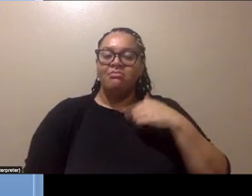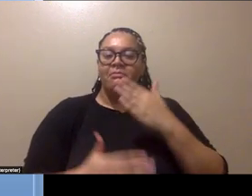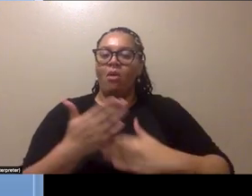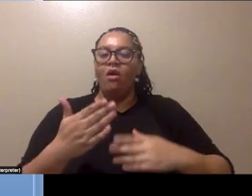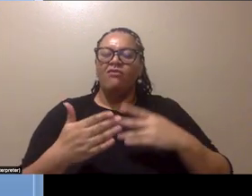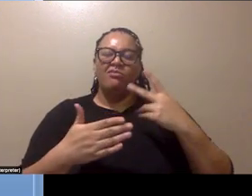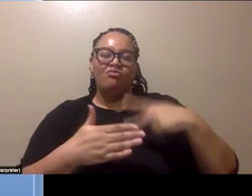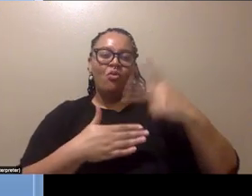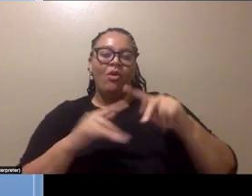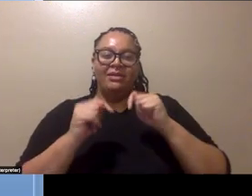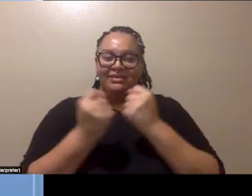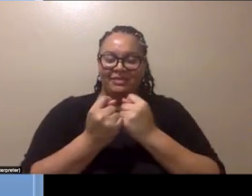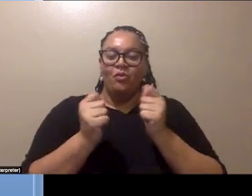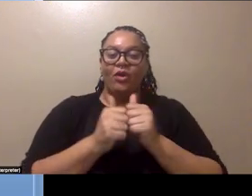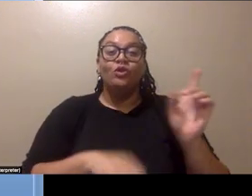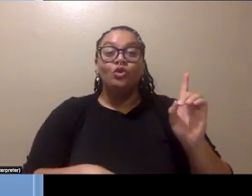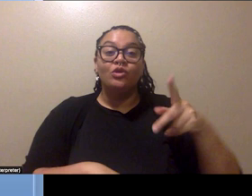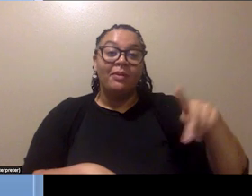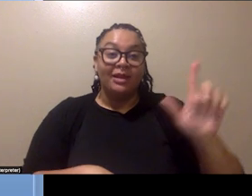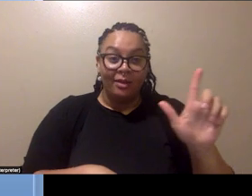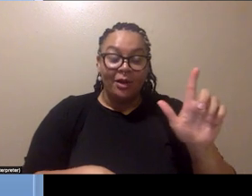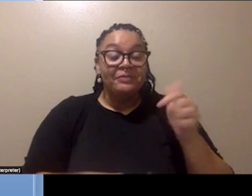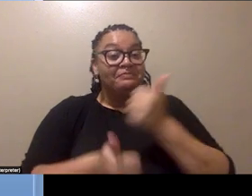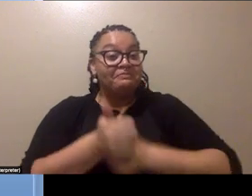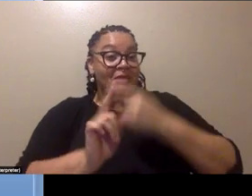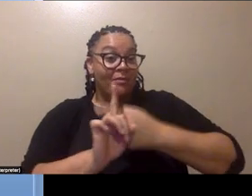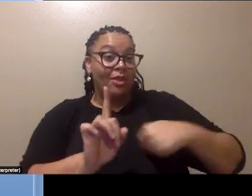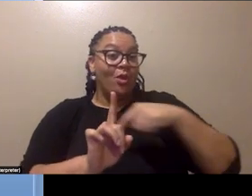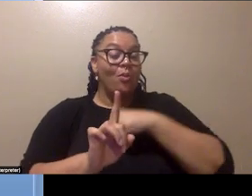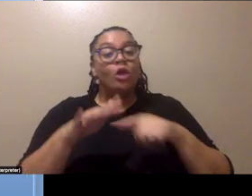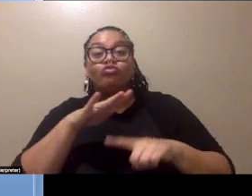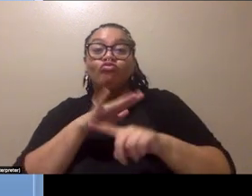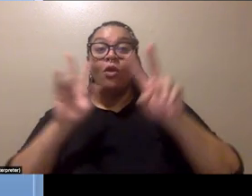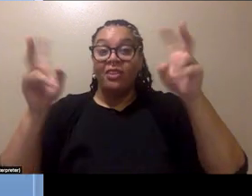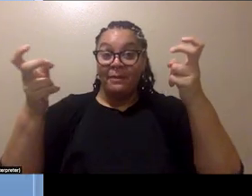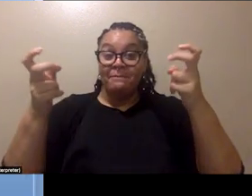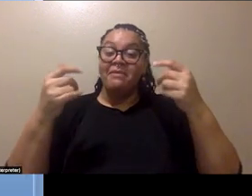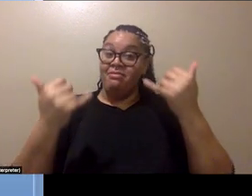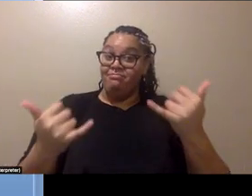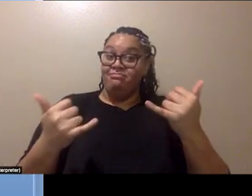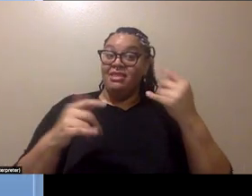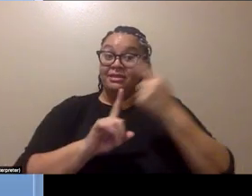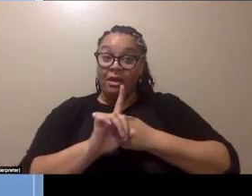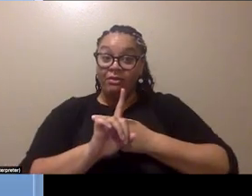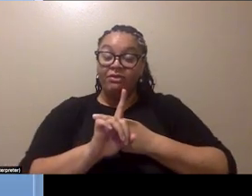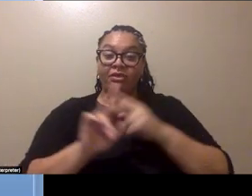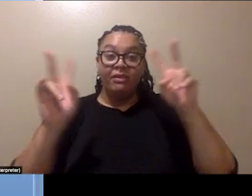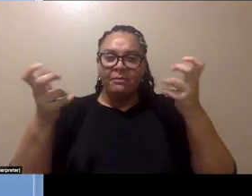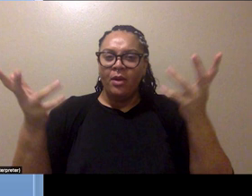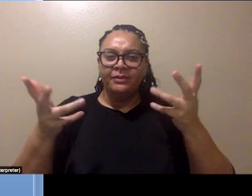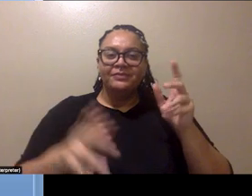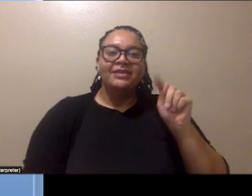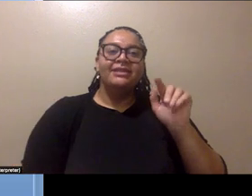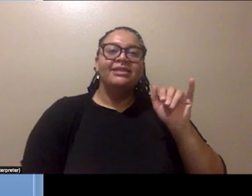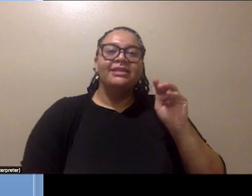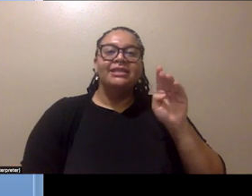at the Deschutes Public Library. Every month, we explore a theme in our programming, and this month's theme is timber. To find more